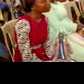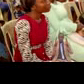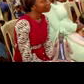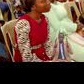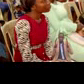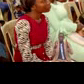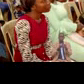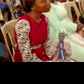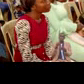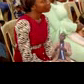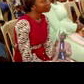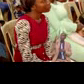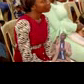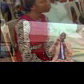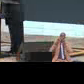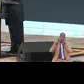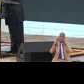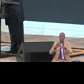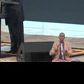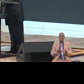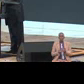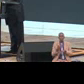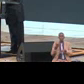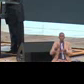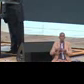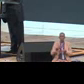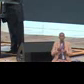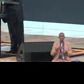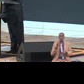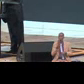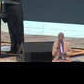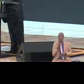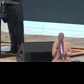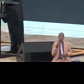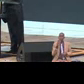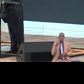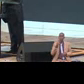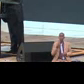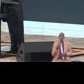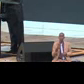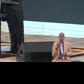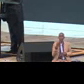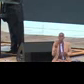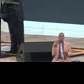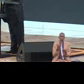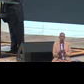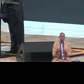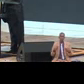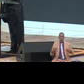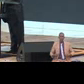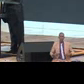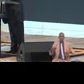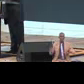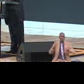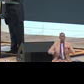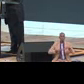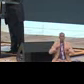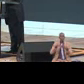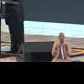can talk to you. I said, when he blesses our bread and our water, you'll be healthier than all